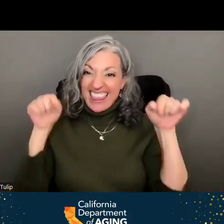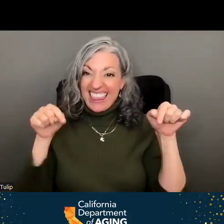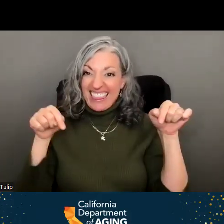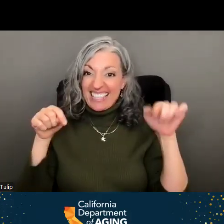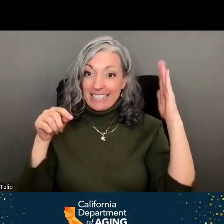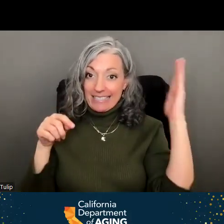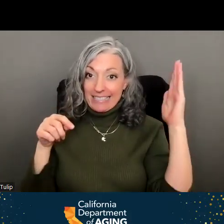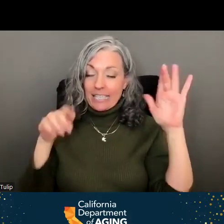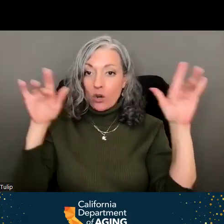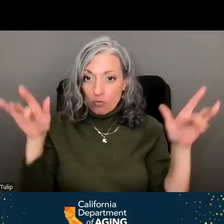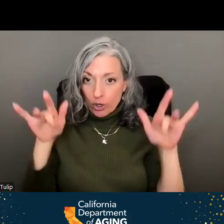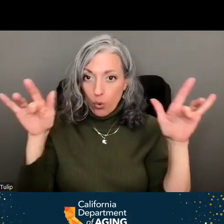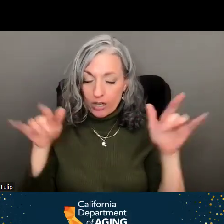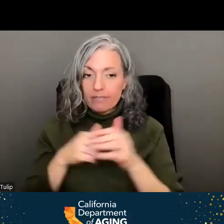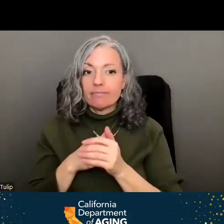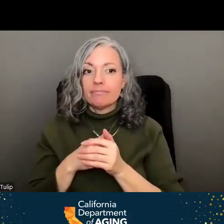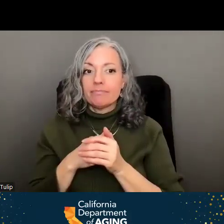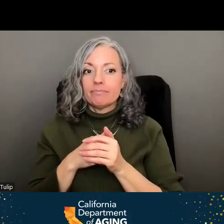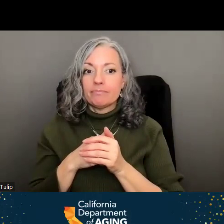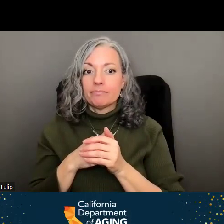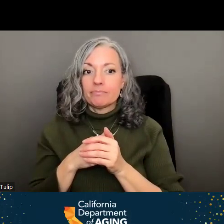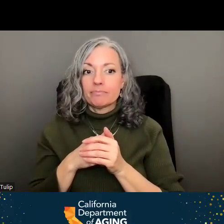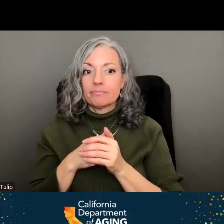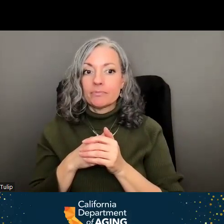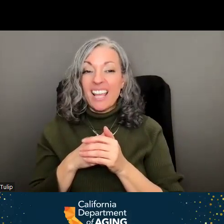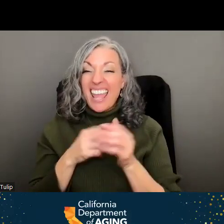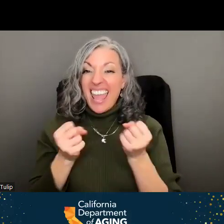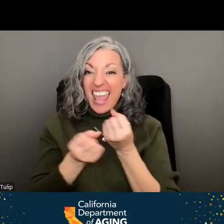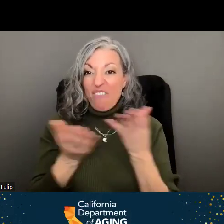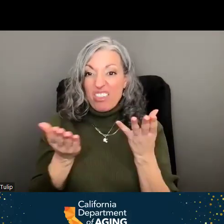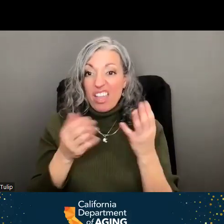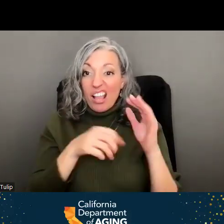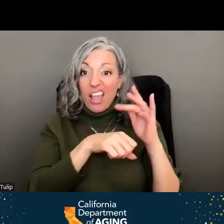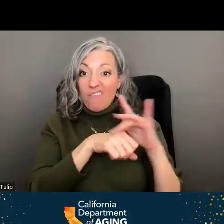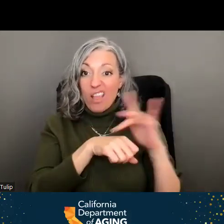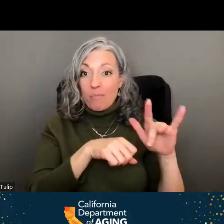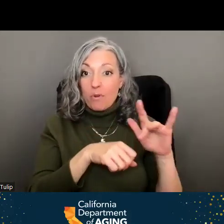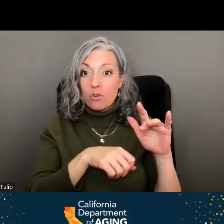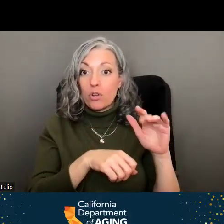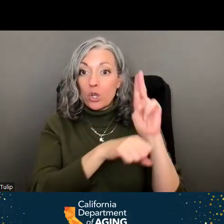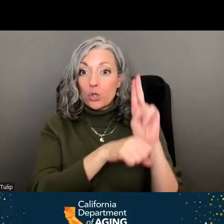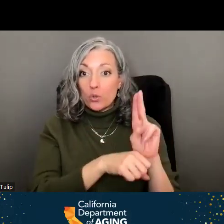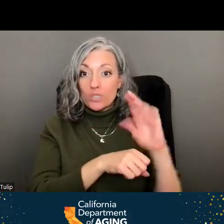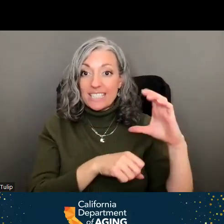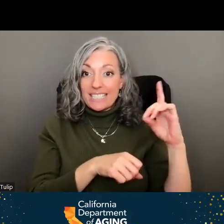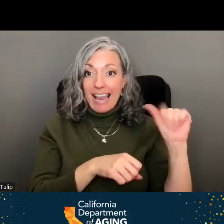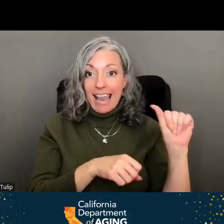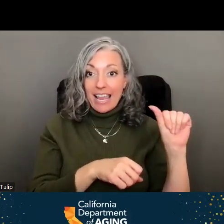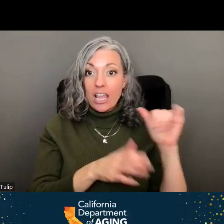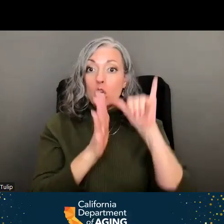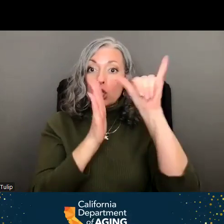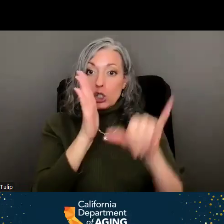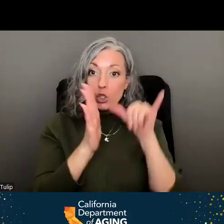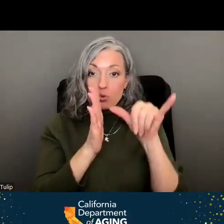and the presentation recording and transcript will be available on CDA's YouTube channel and the California